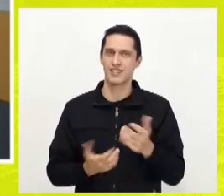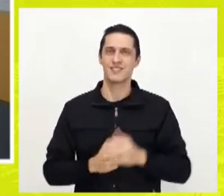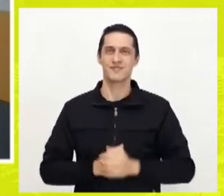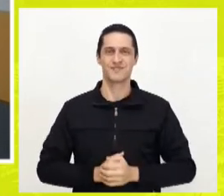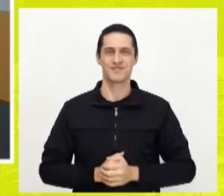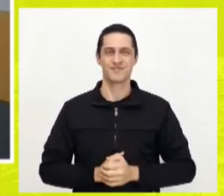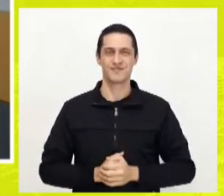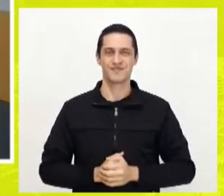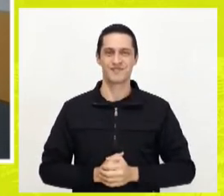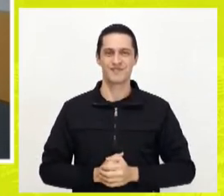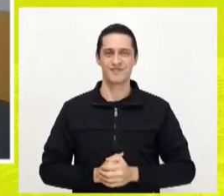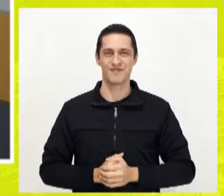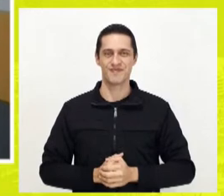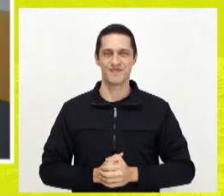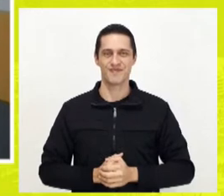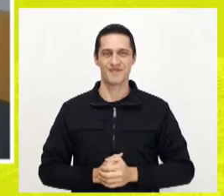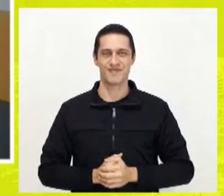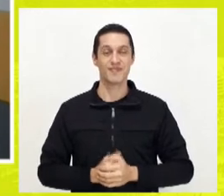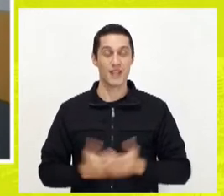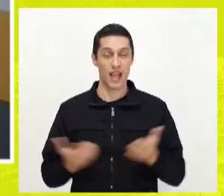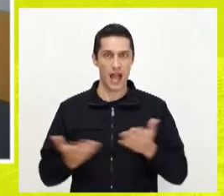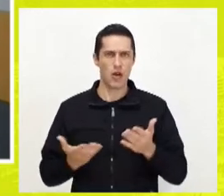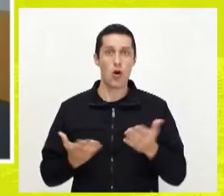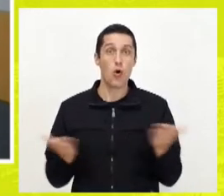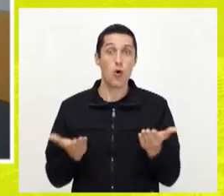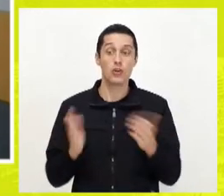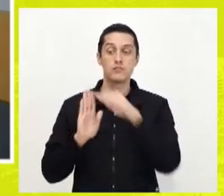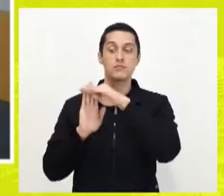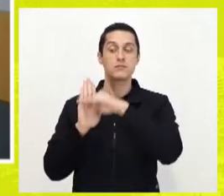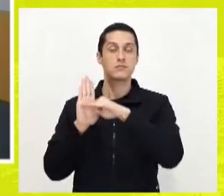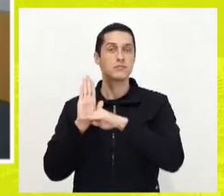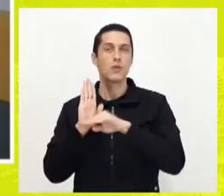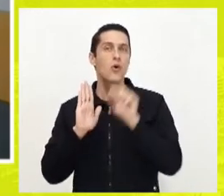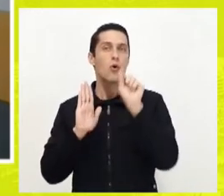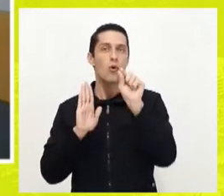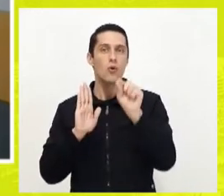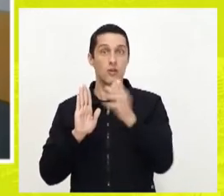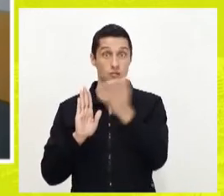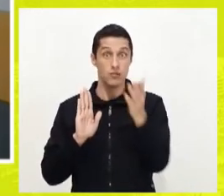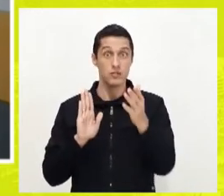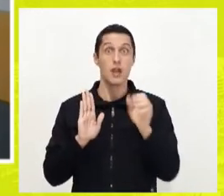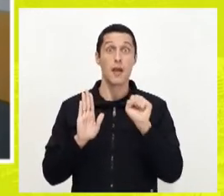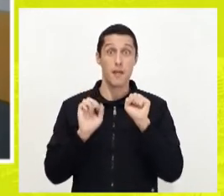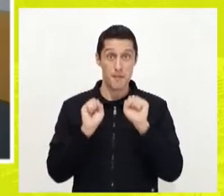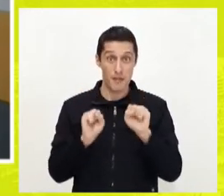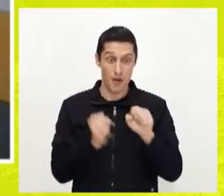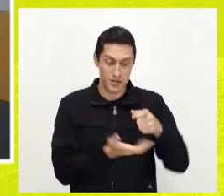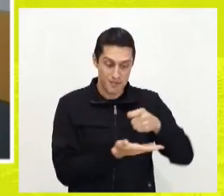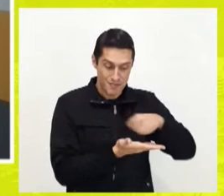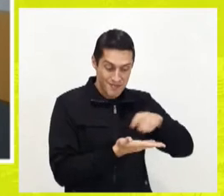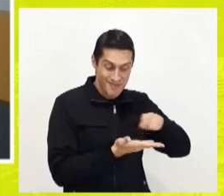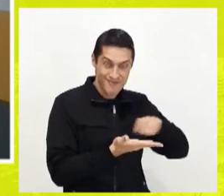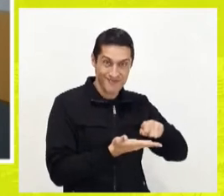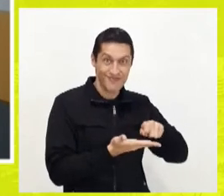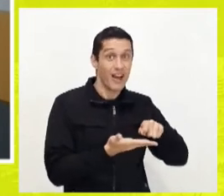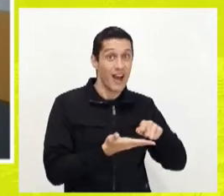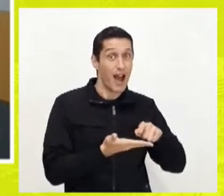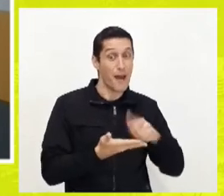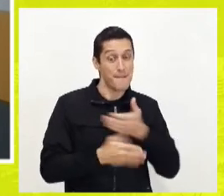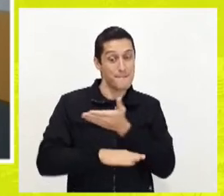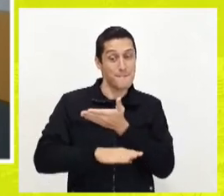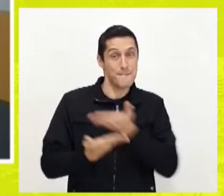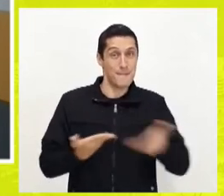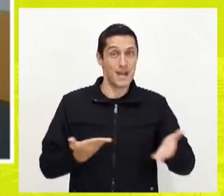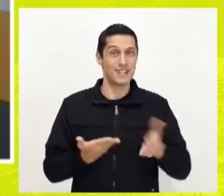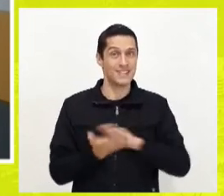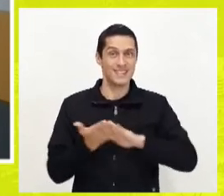number possible of questions let me show you our program today for you right down the schedule so you